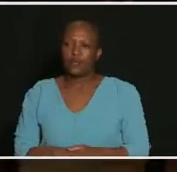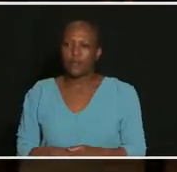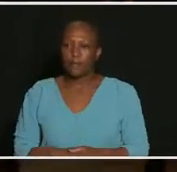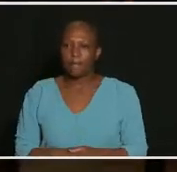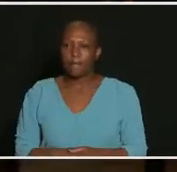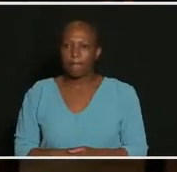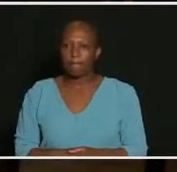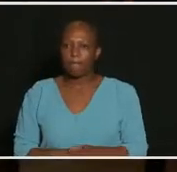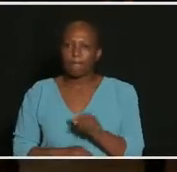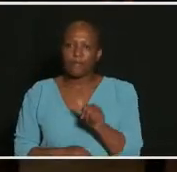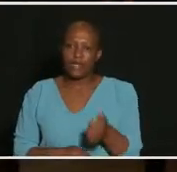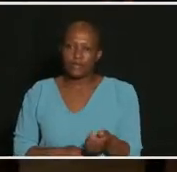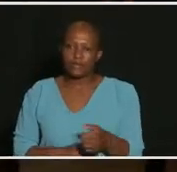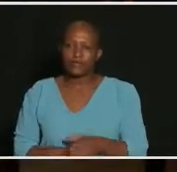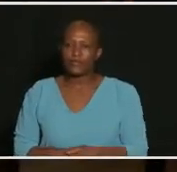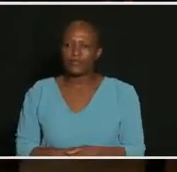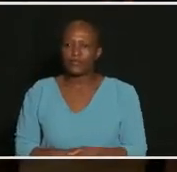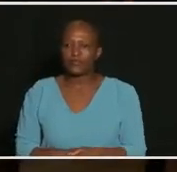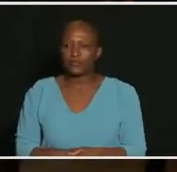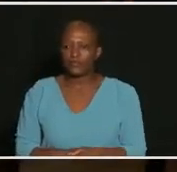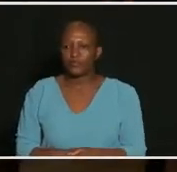thank you next